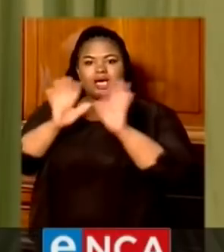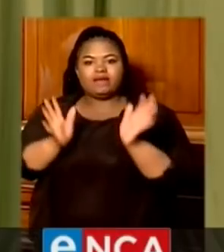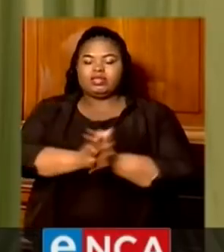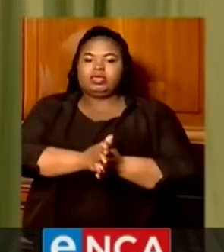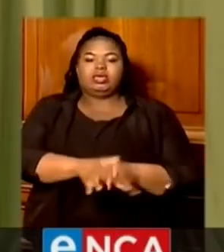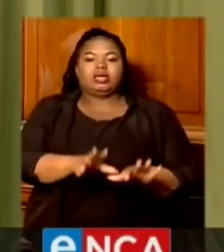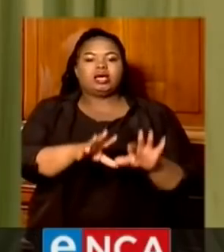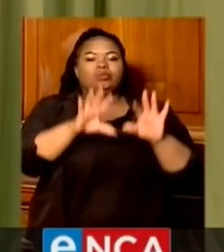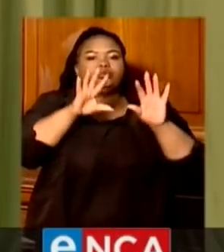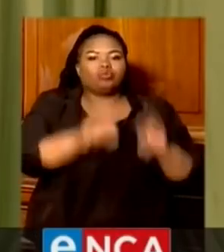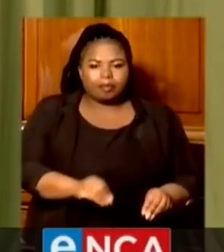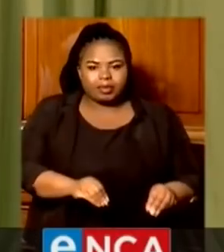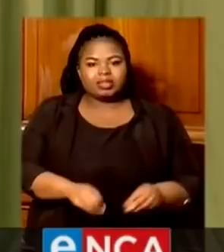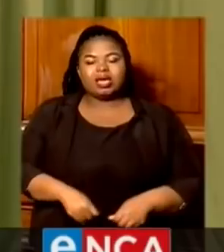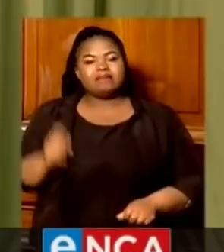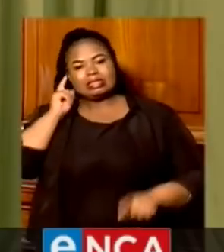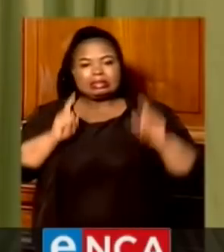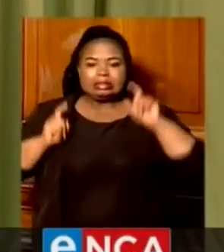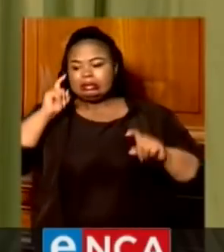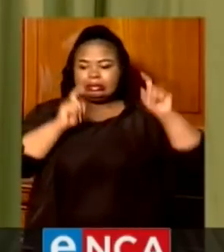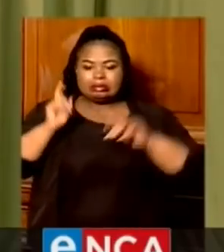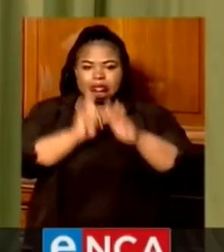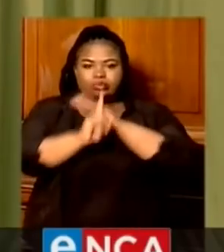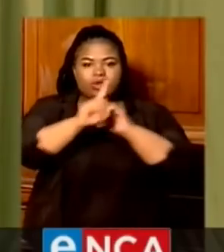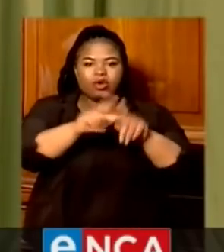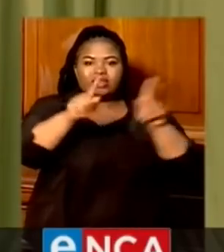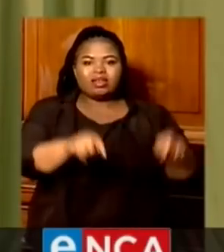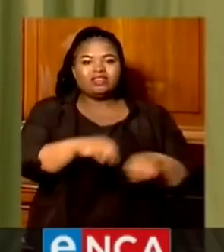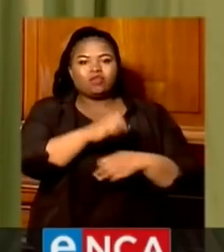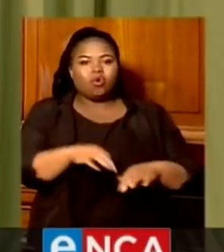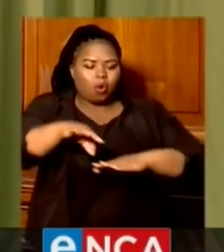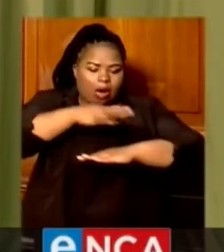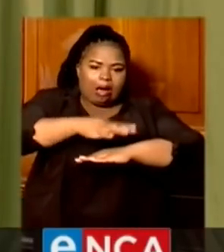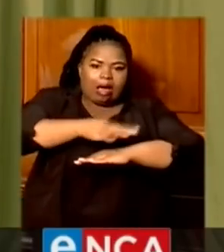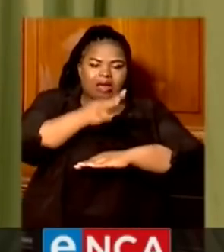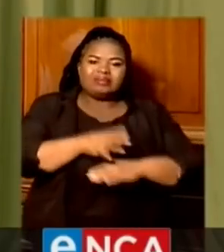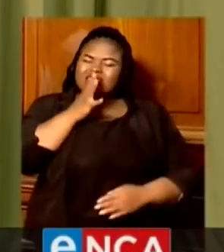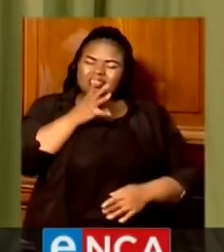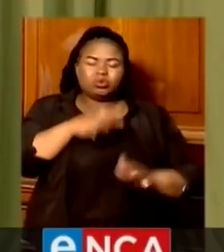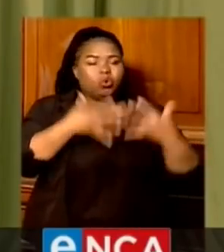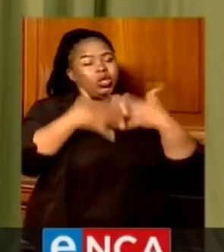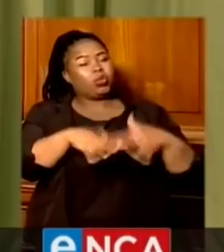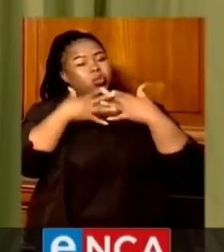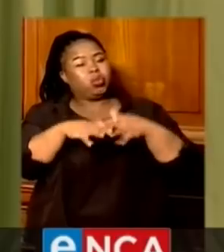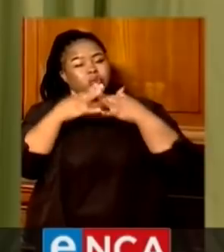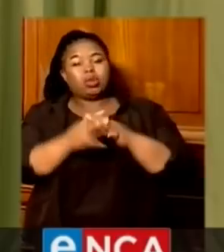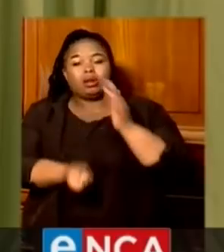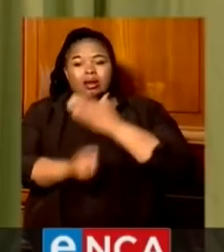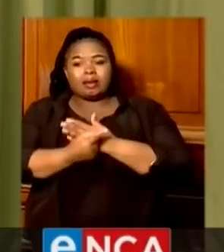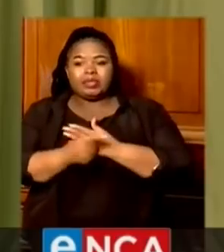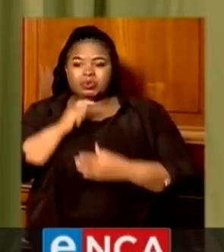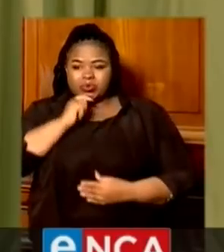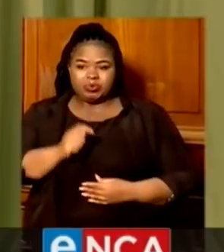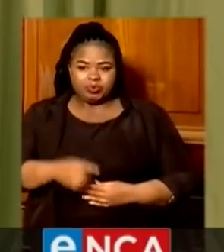everybody will run into theatre even before they are fully scrapped, and that's the nature of the disruption that comes with the